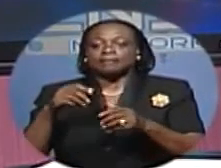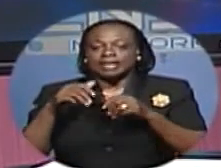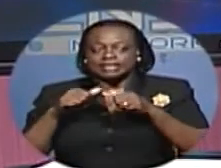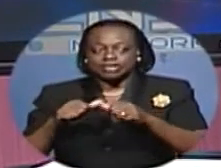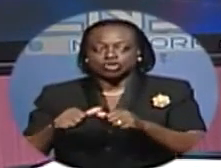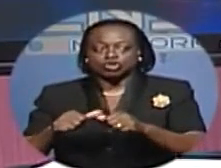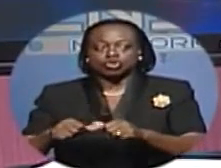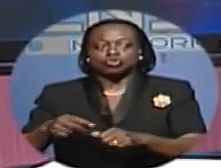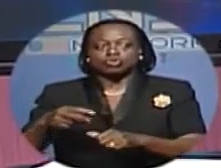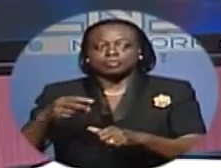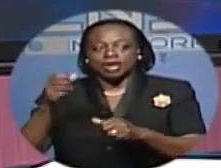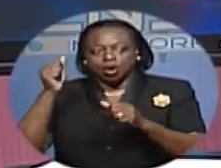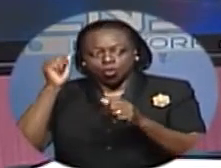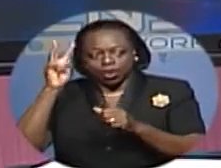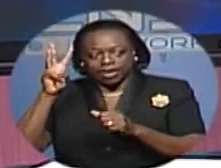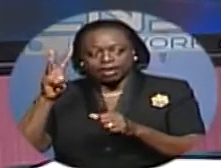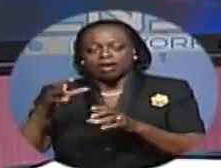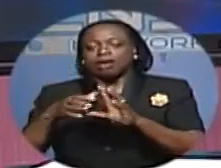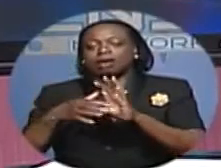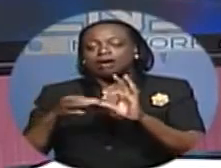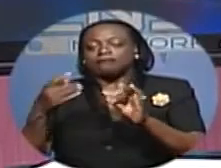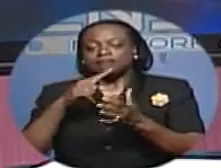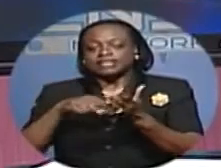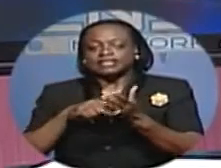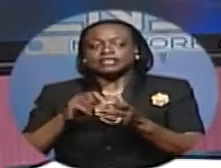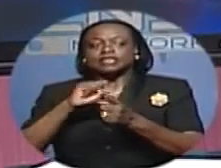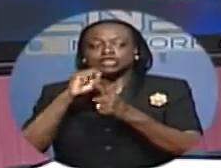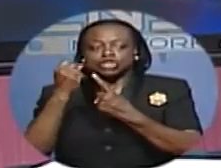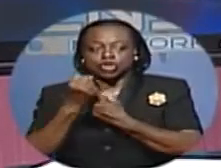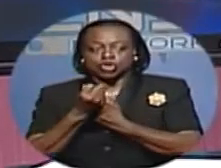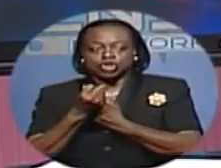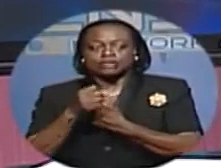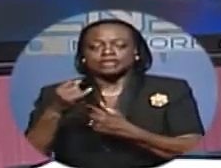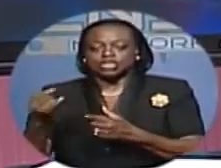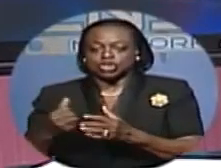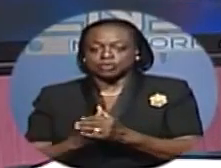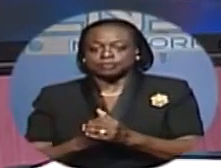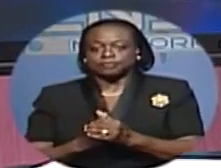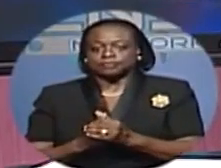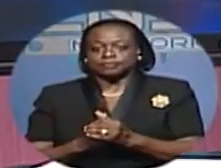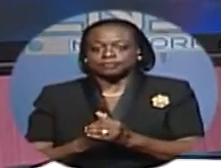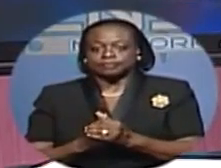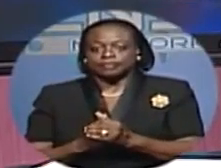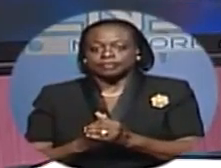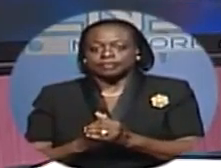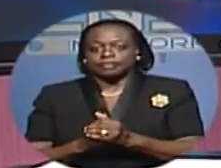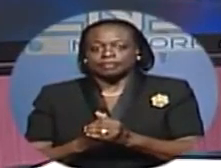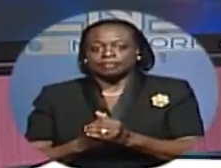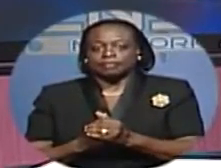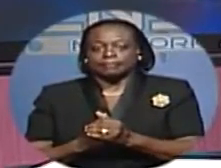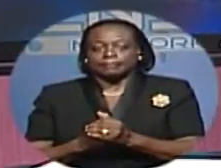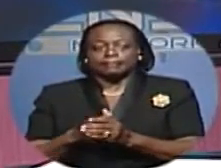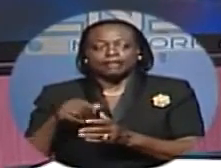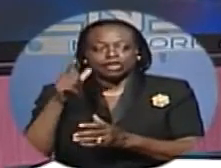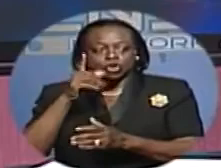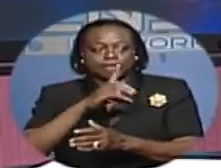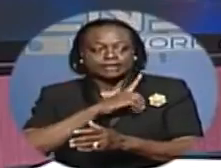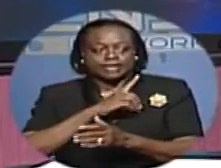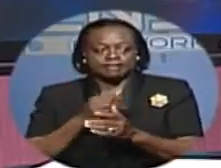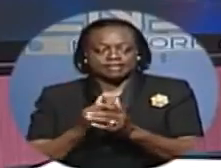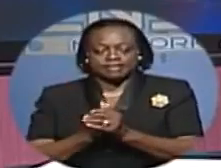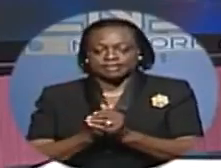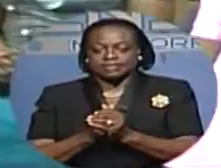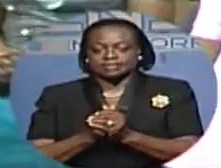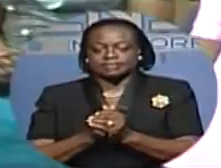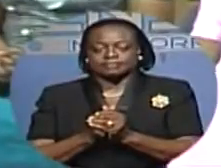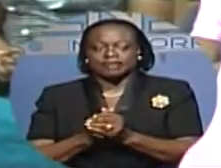of the increase of this social issue. They recently recognized students participating in their annual poem competition. LaDon Davis has more.